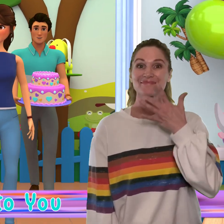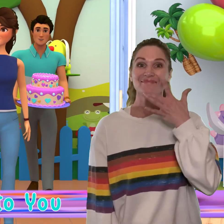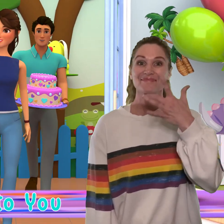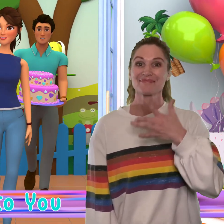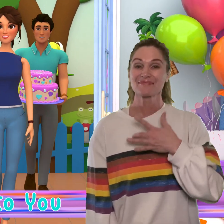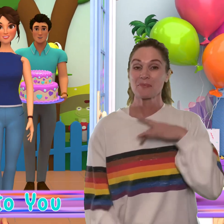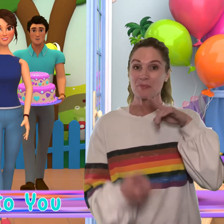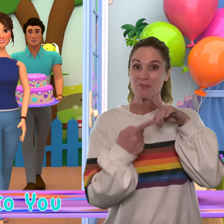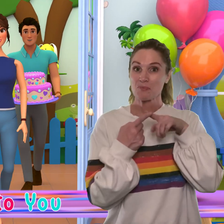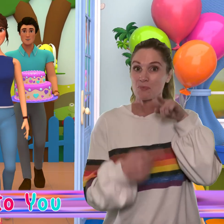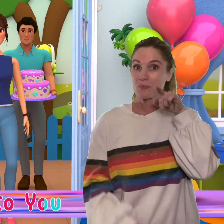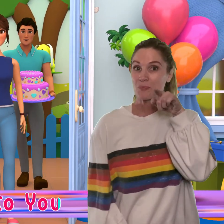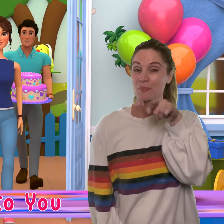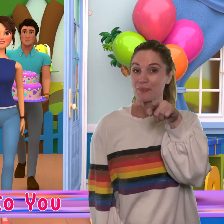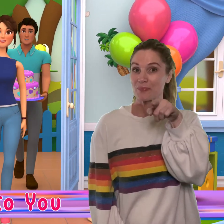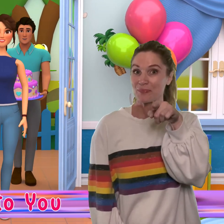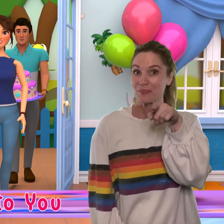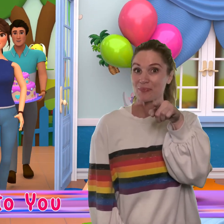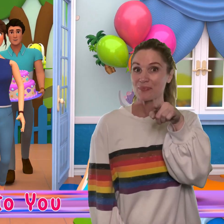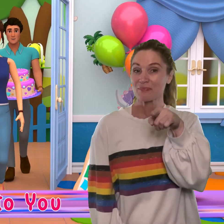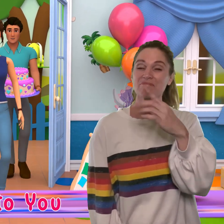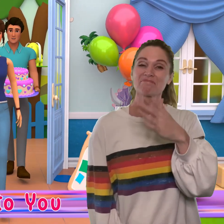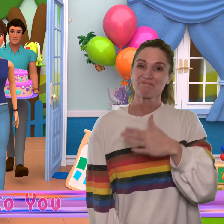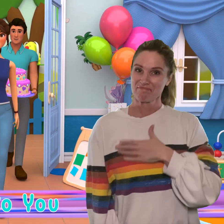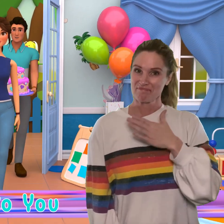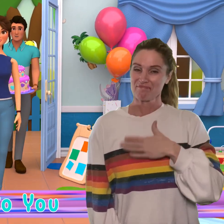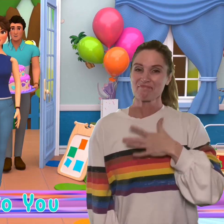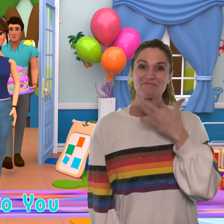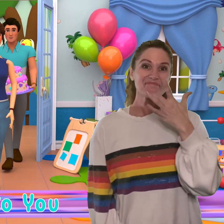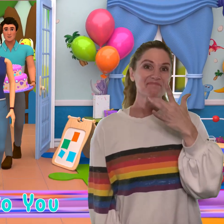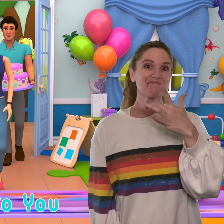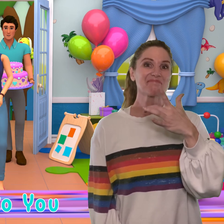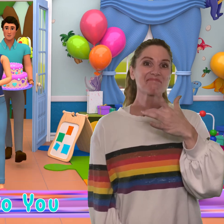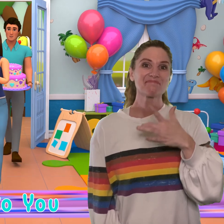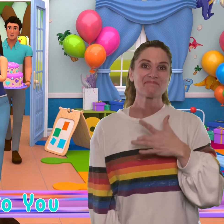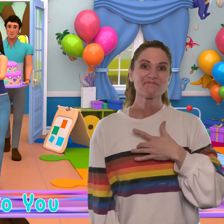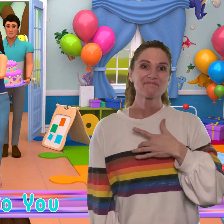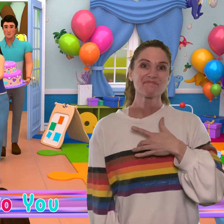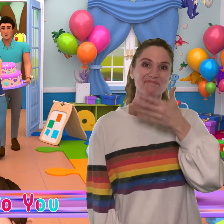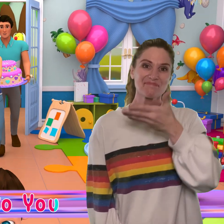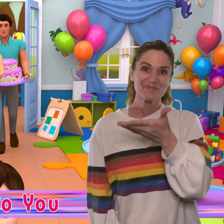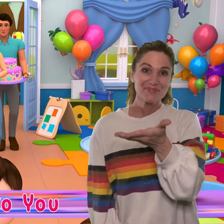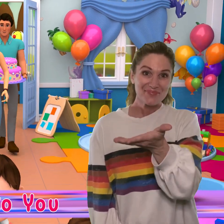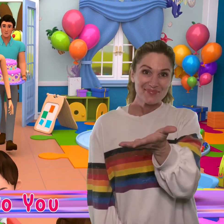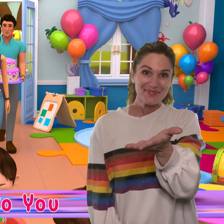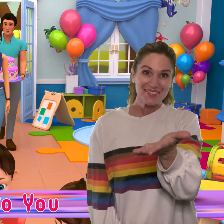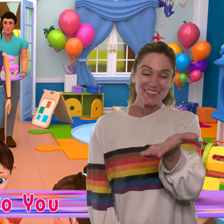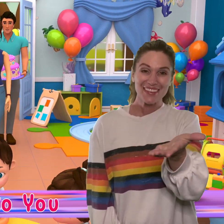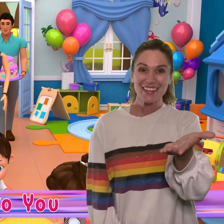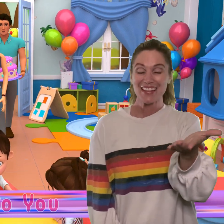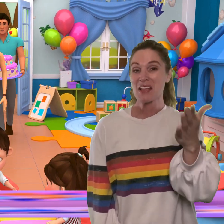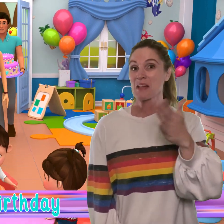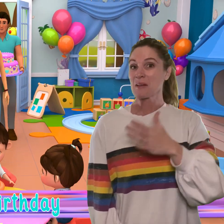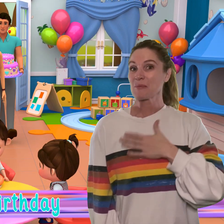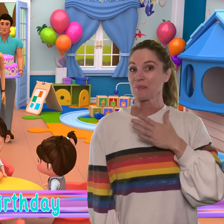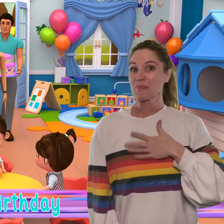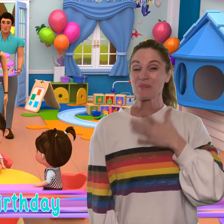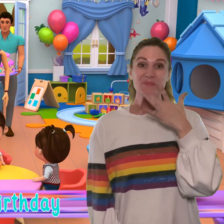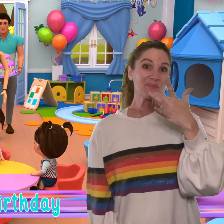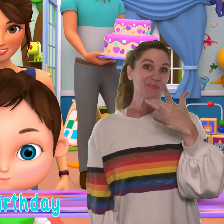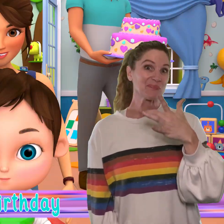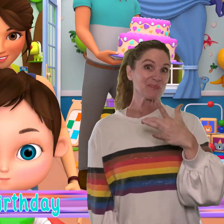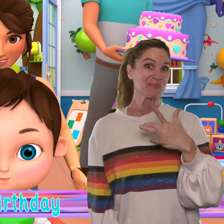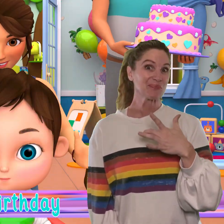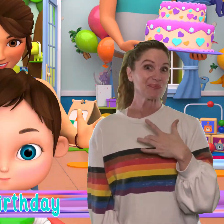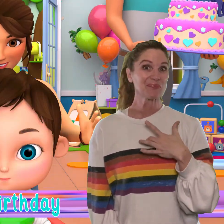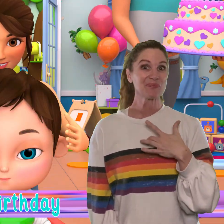happy birthday to you happy birthday to you